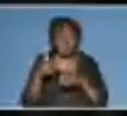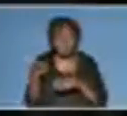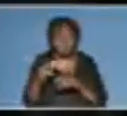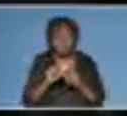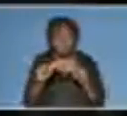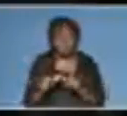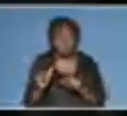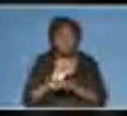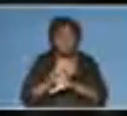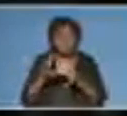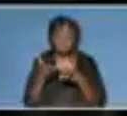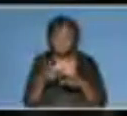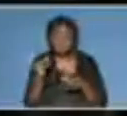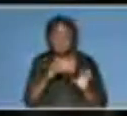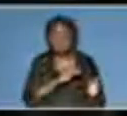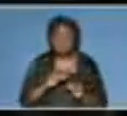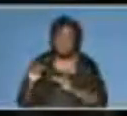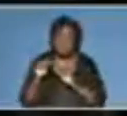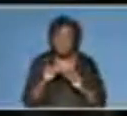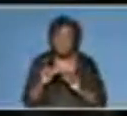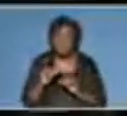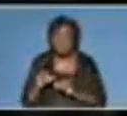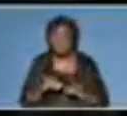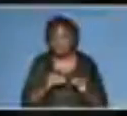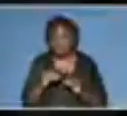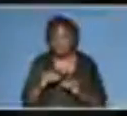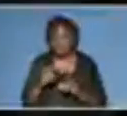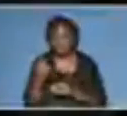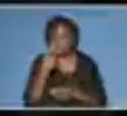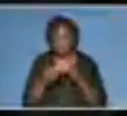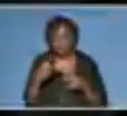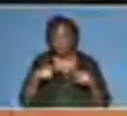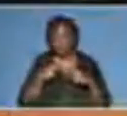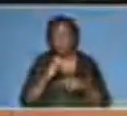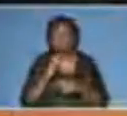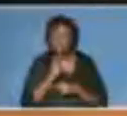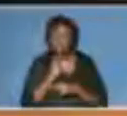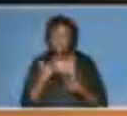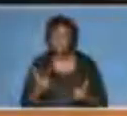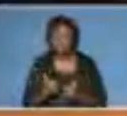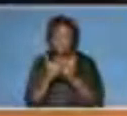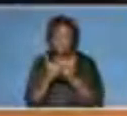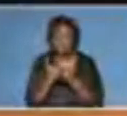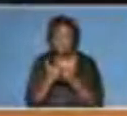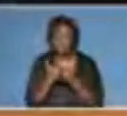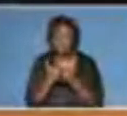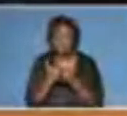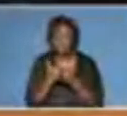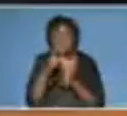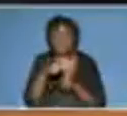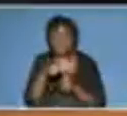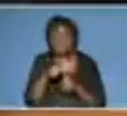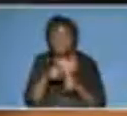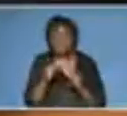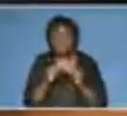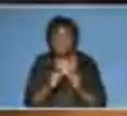fancy. We want those, unless they have real performance challenges, they should continue carrying out their functions. On hand for the signing, Minister of Works,